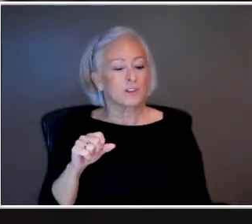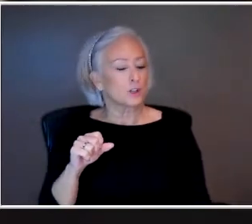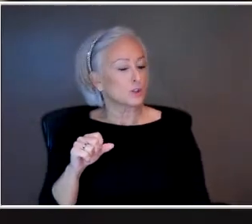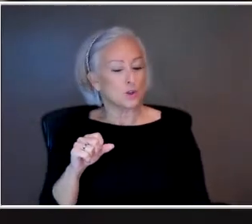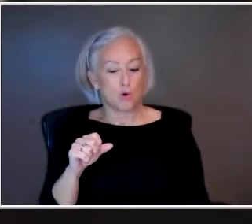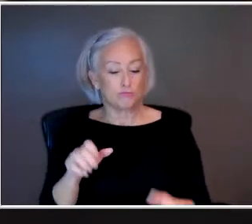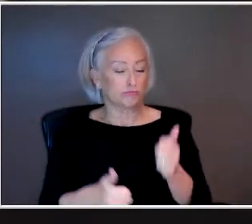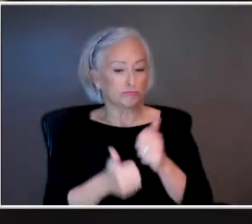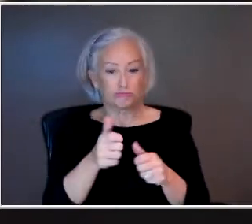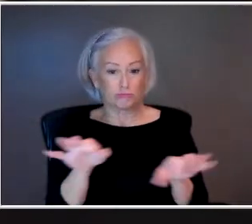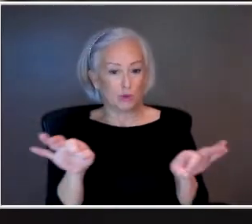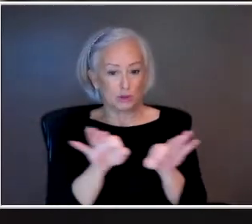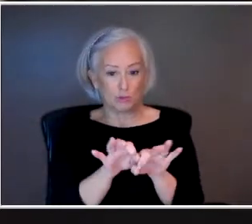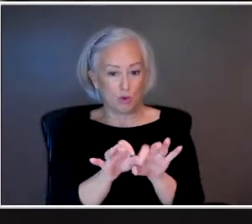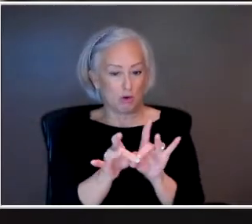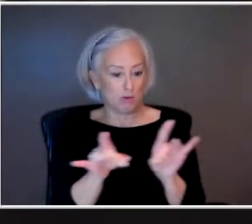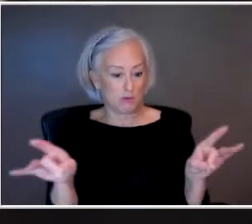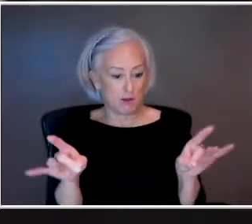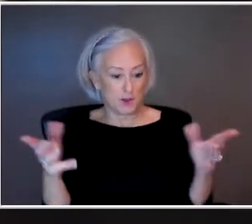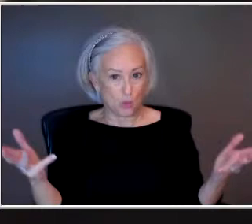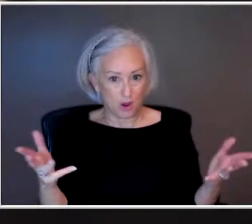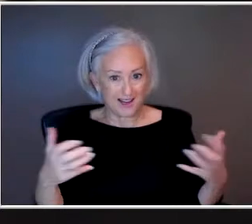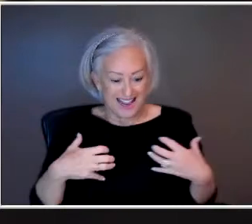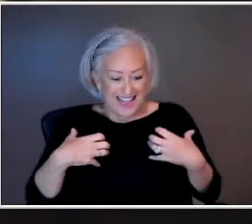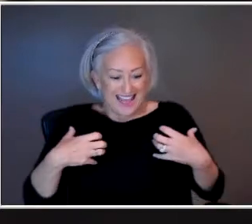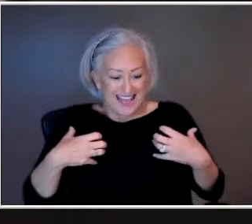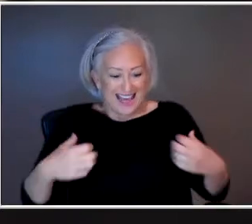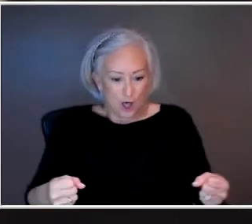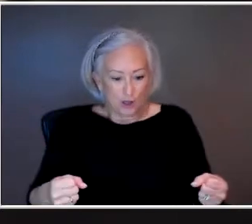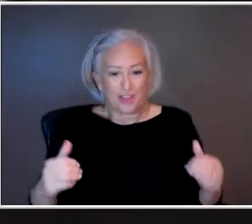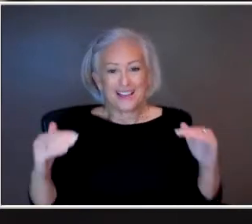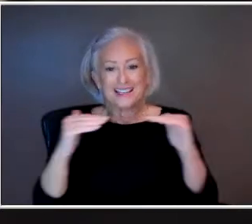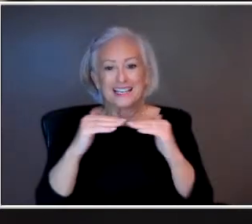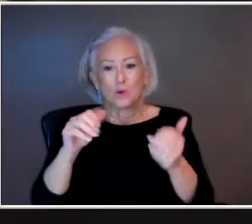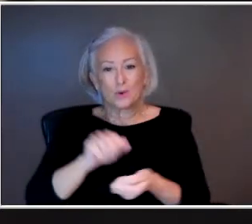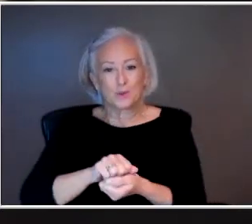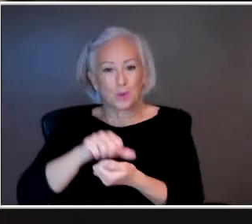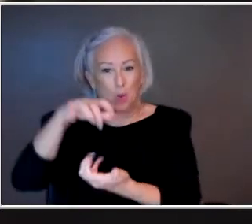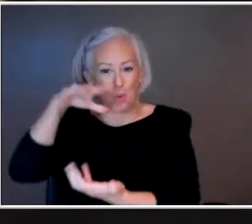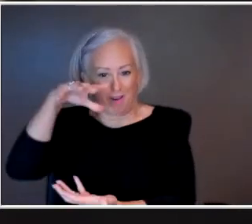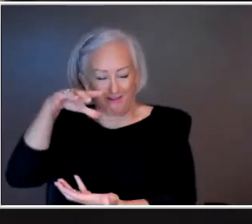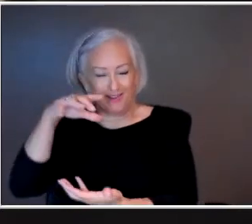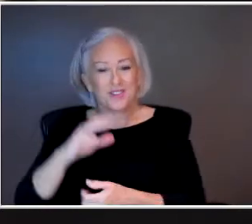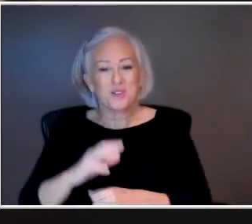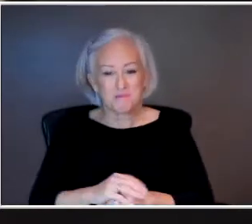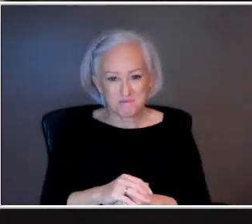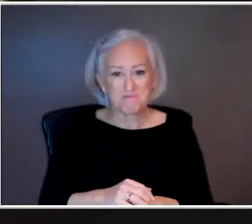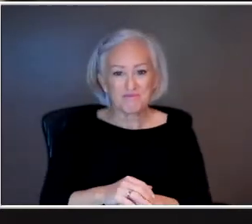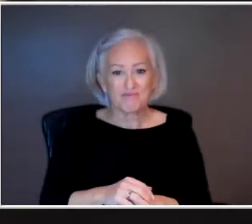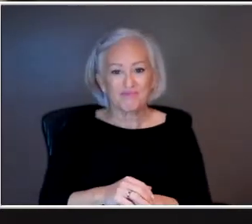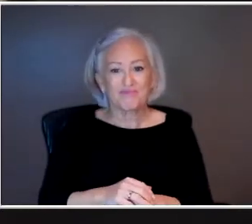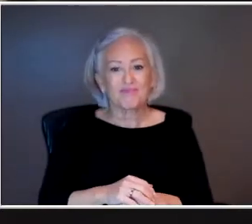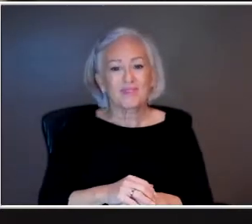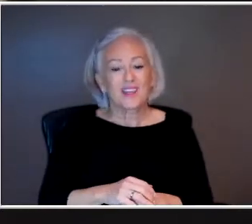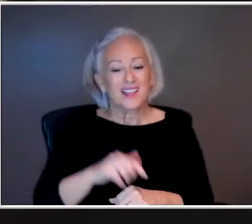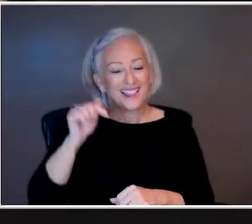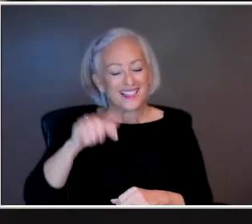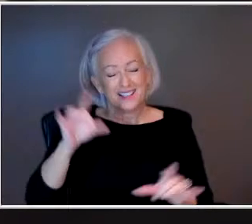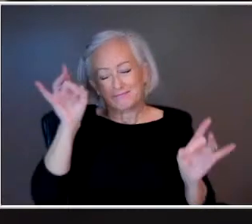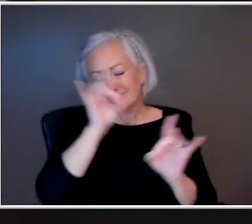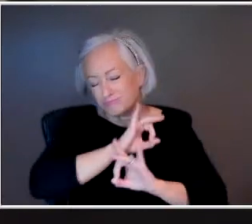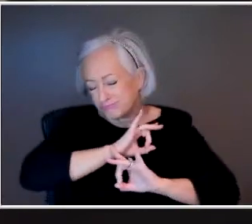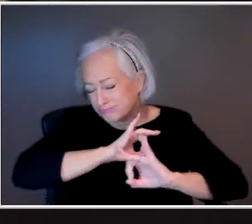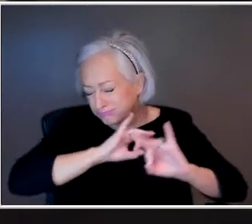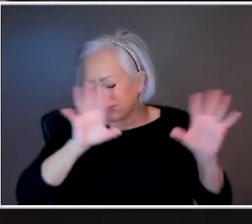is definitely our health is our wealth. Also, on top of living this whole nightmare scenario,